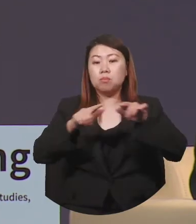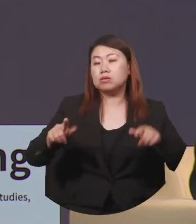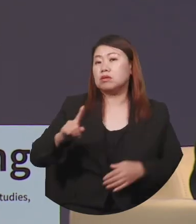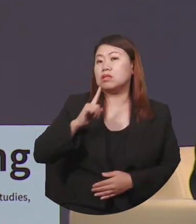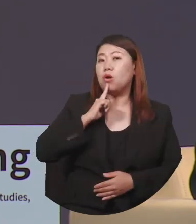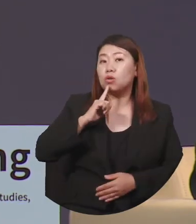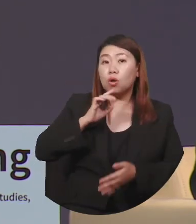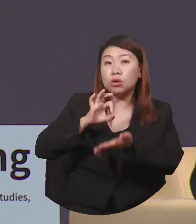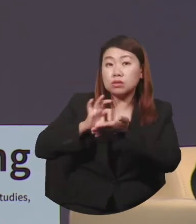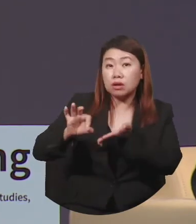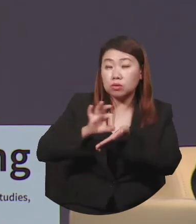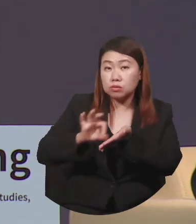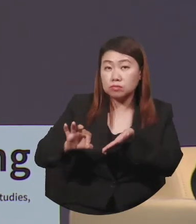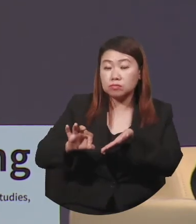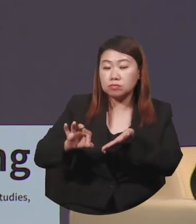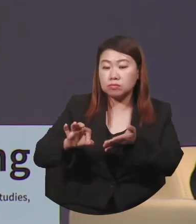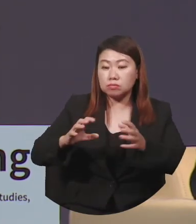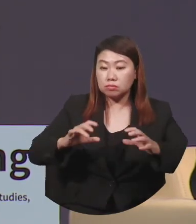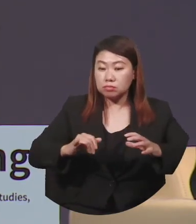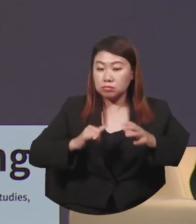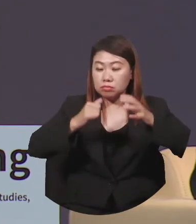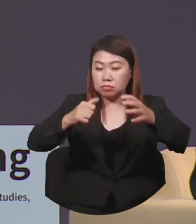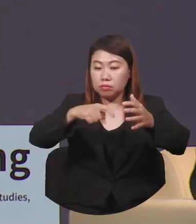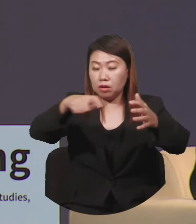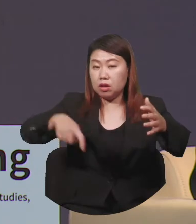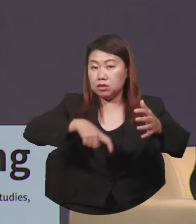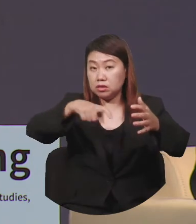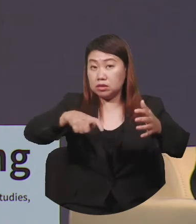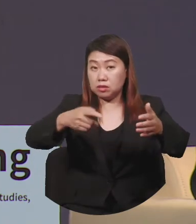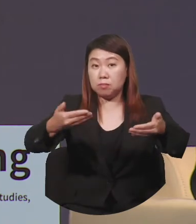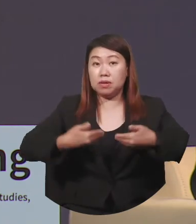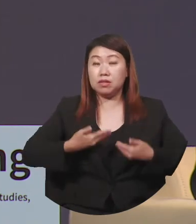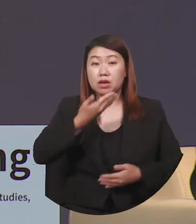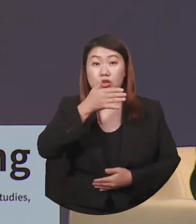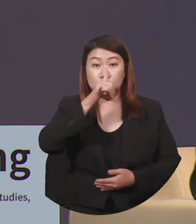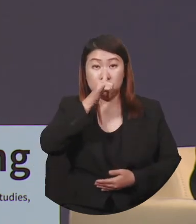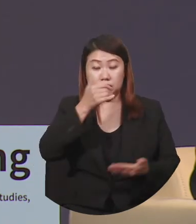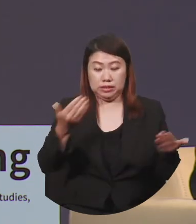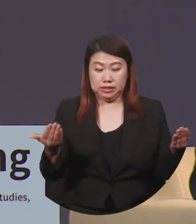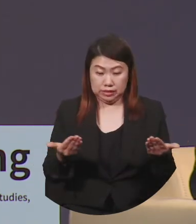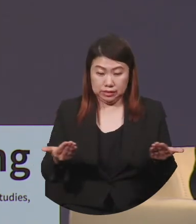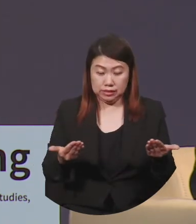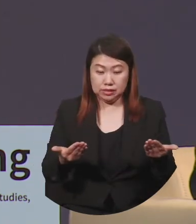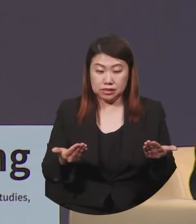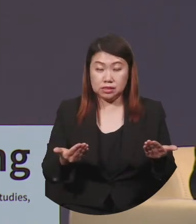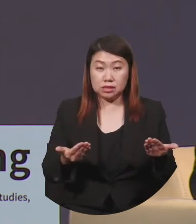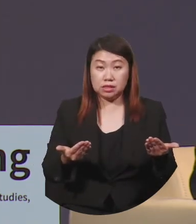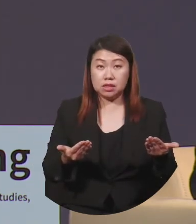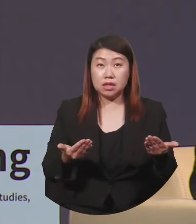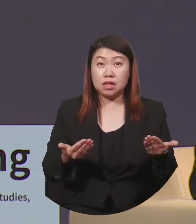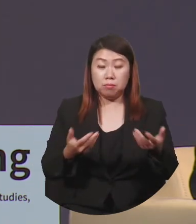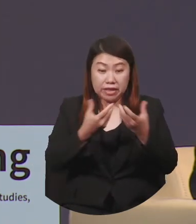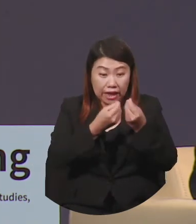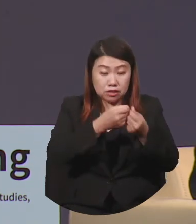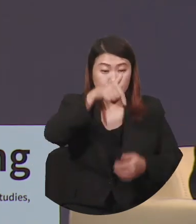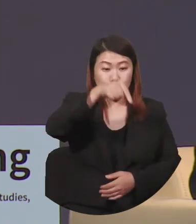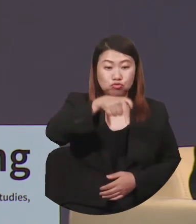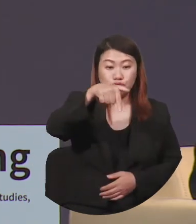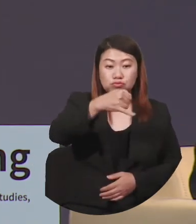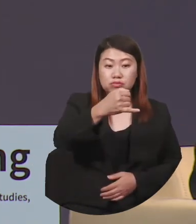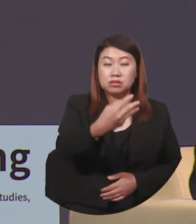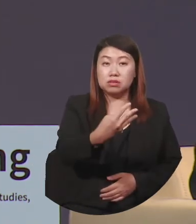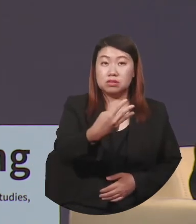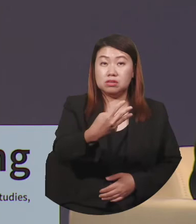globally acceptable language. Yes, Google works, but it works better in the Western languages, not in our languages so